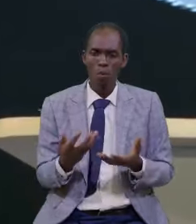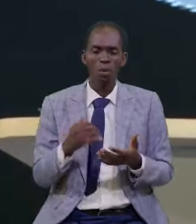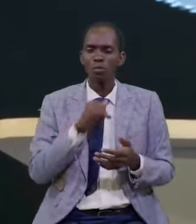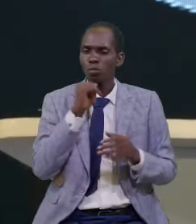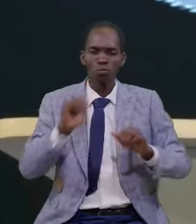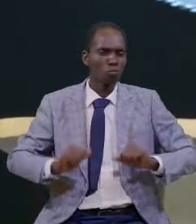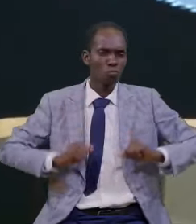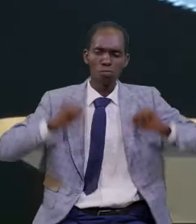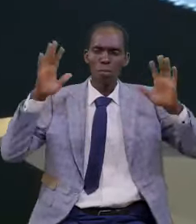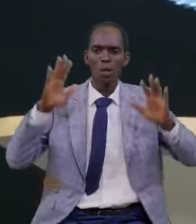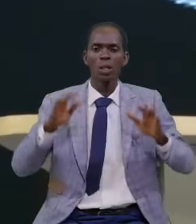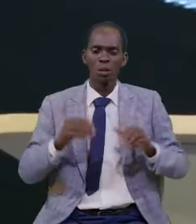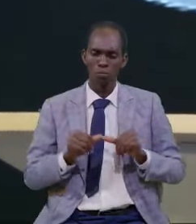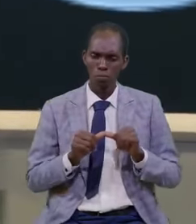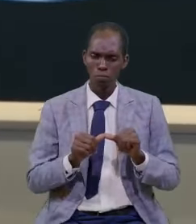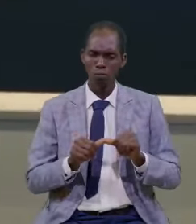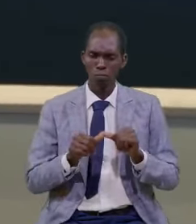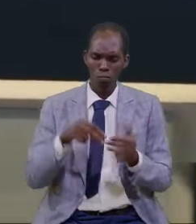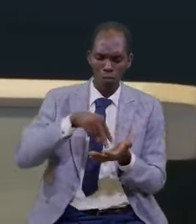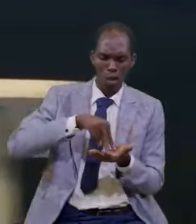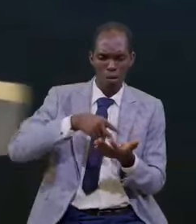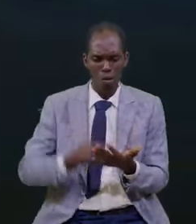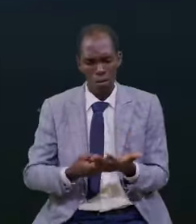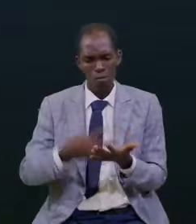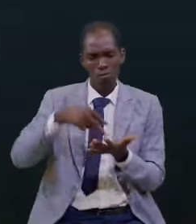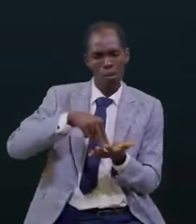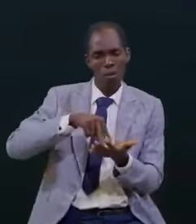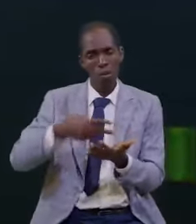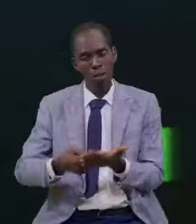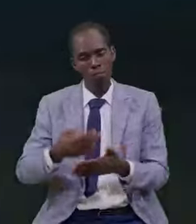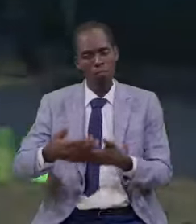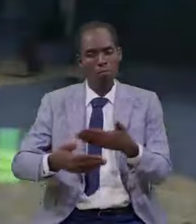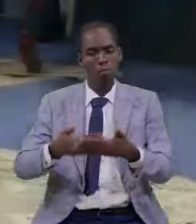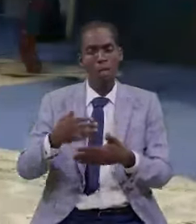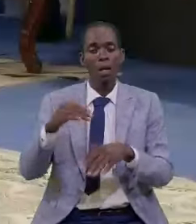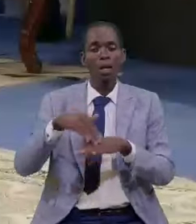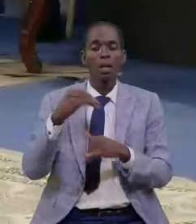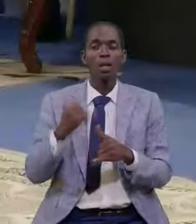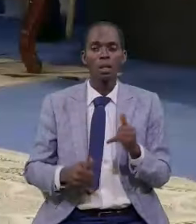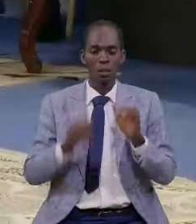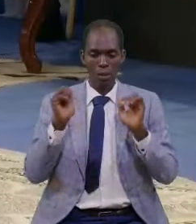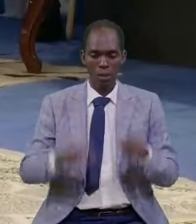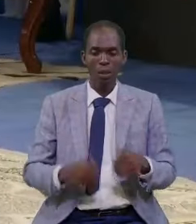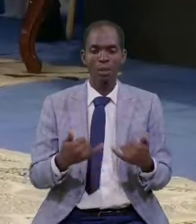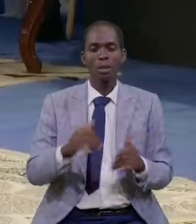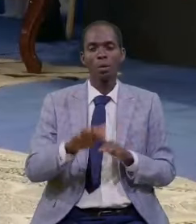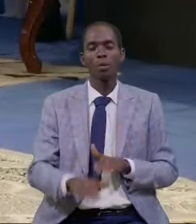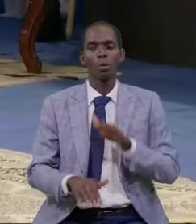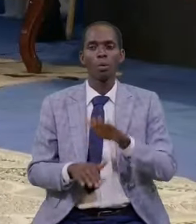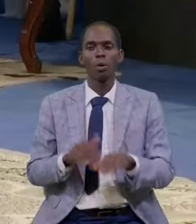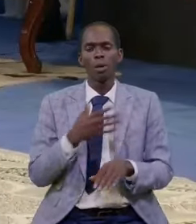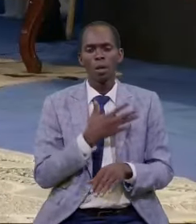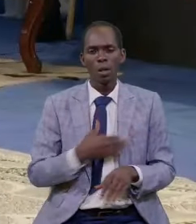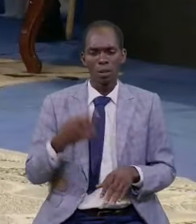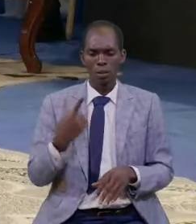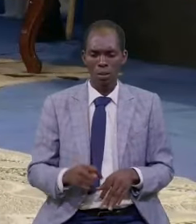go on and then falling down. Eventually, he now can't walk. And then he sees other little